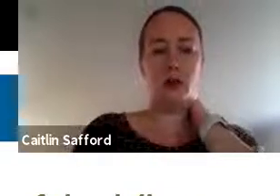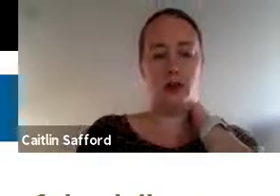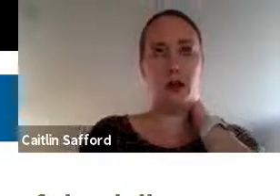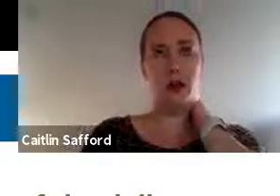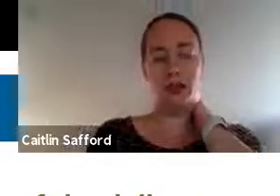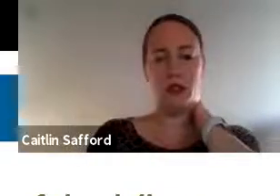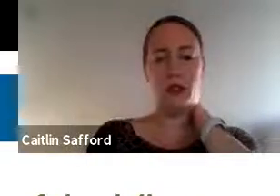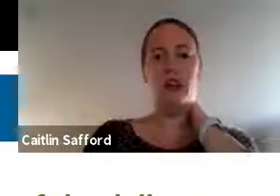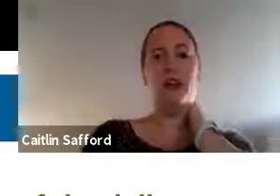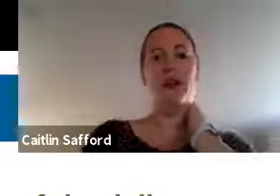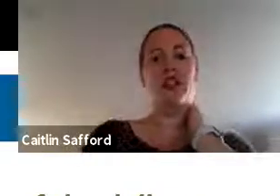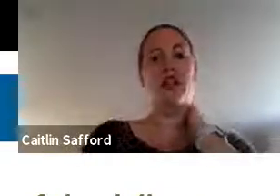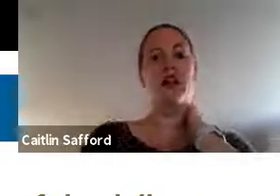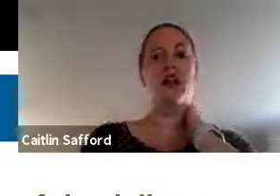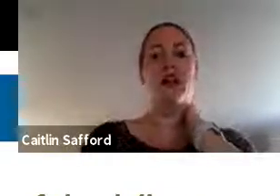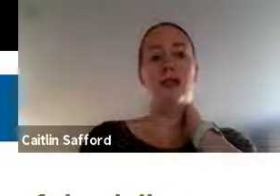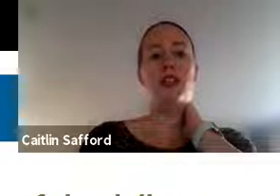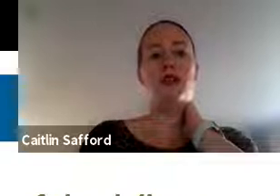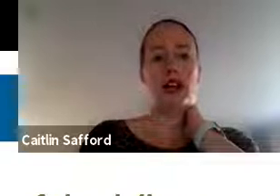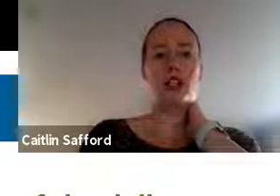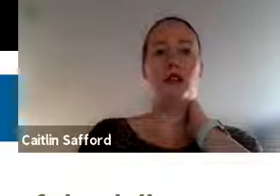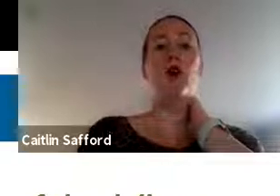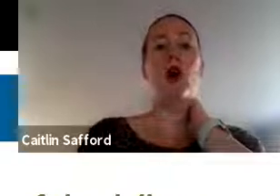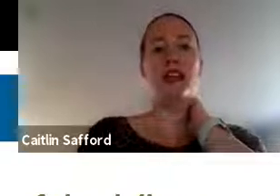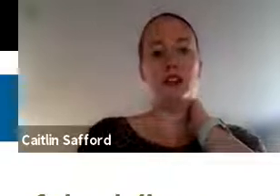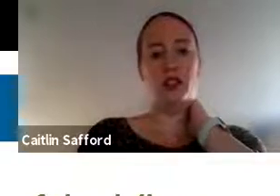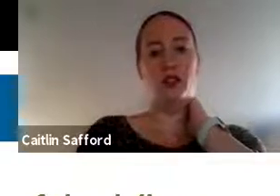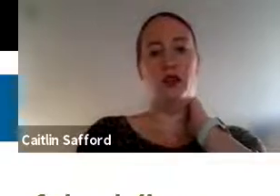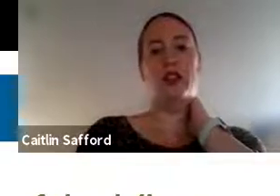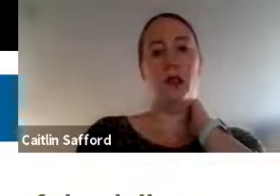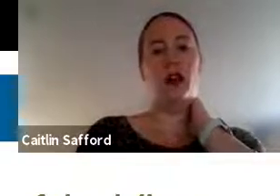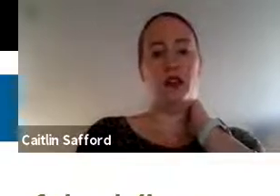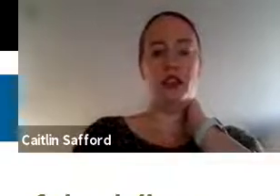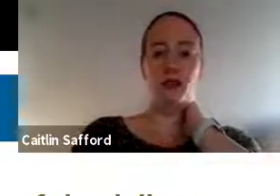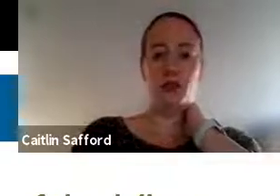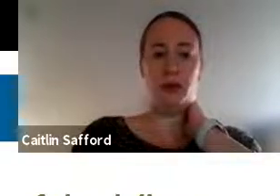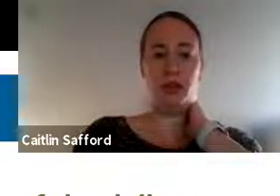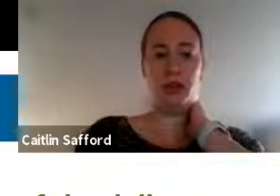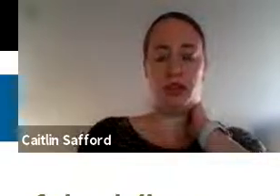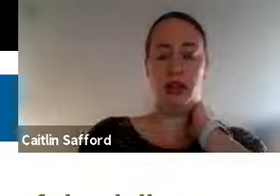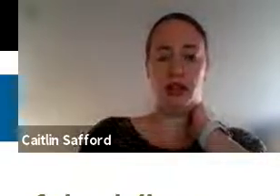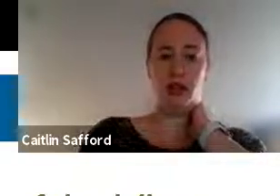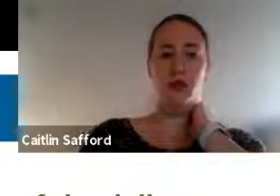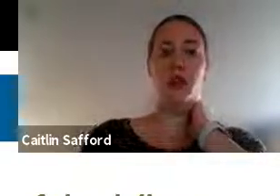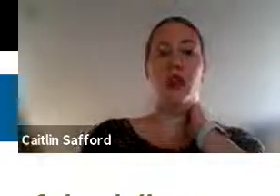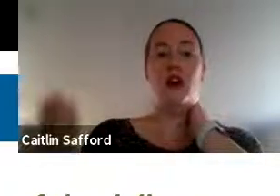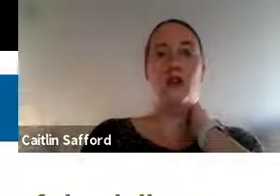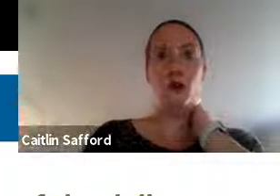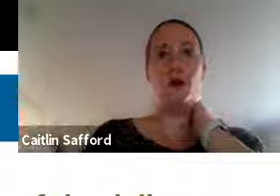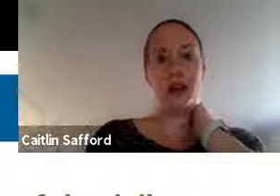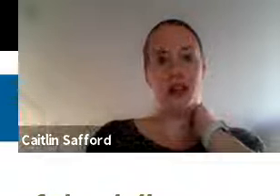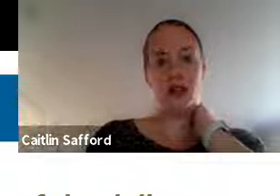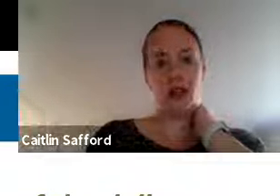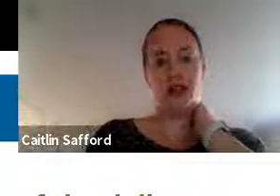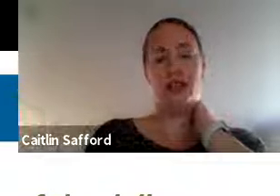on our requirements under integrated managed care. MCOs are actually required to subcontract to the BHS ASOs